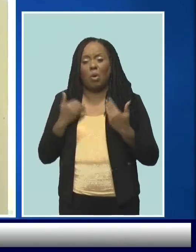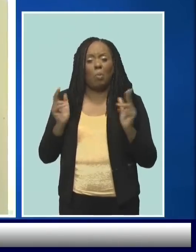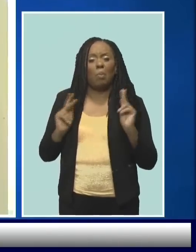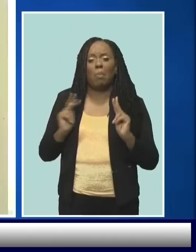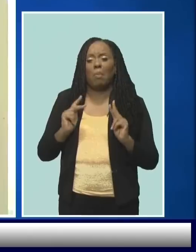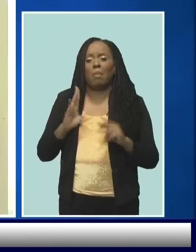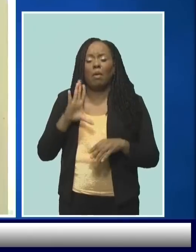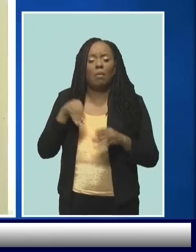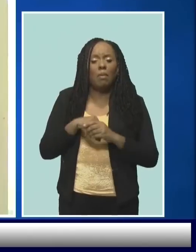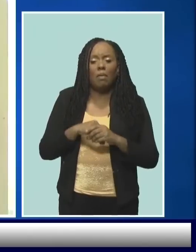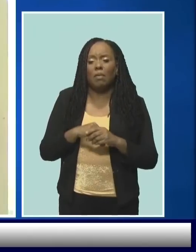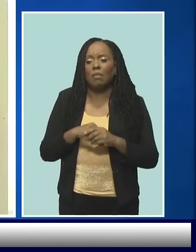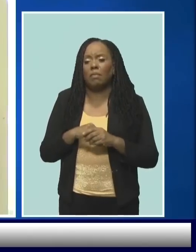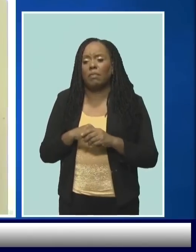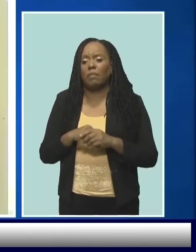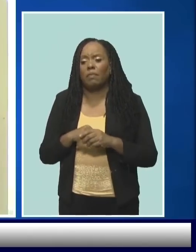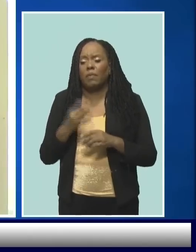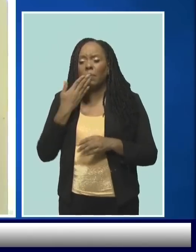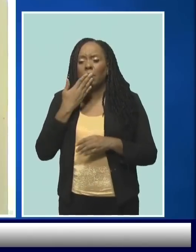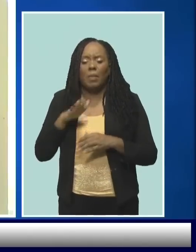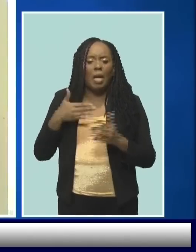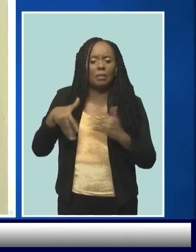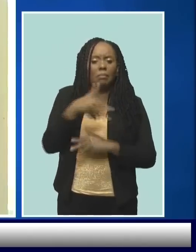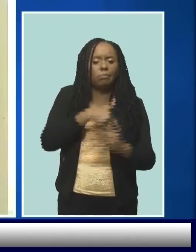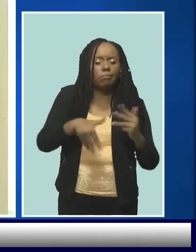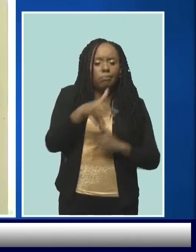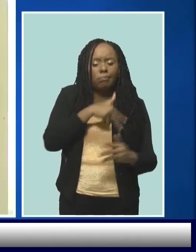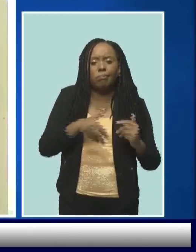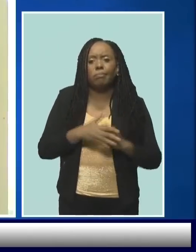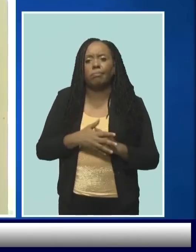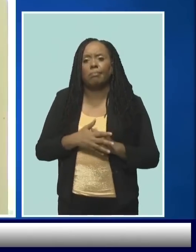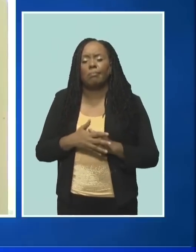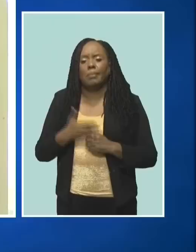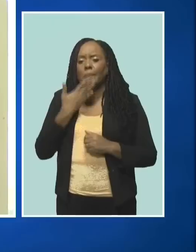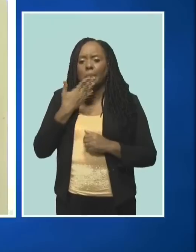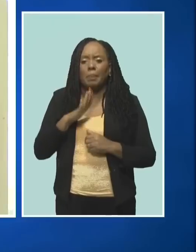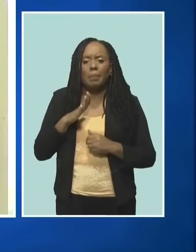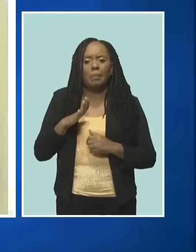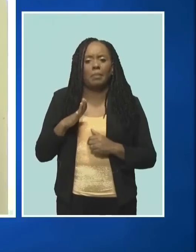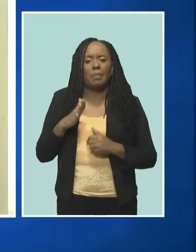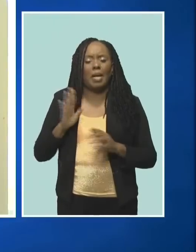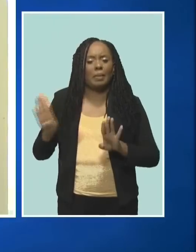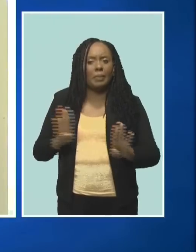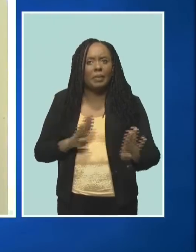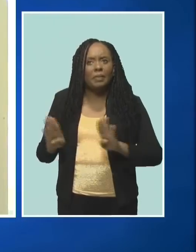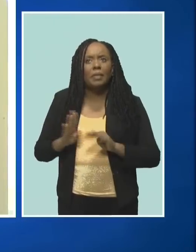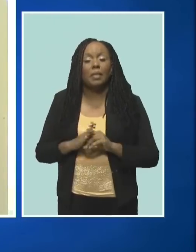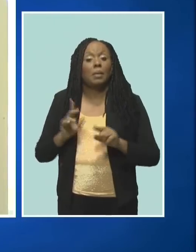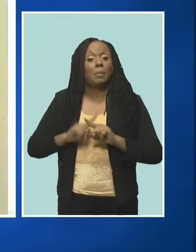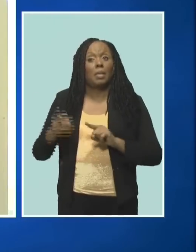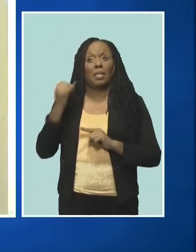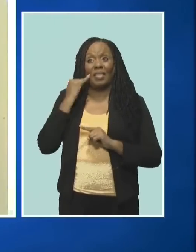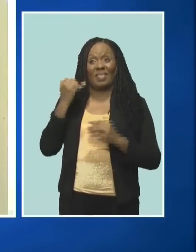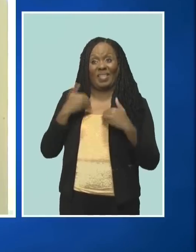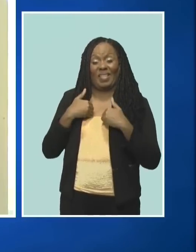if we create more opportunities here and ensure that those opportunities